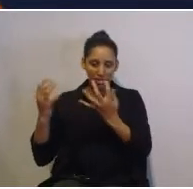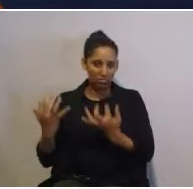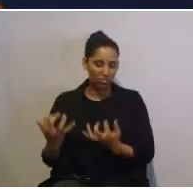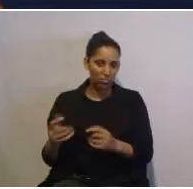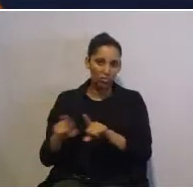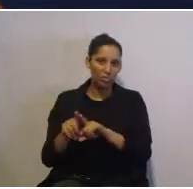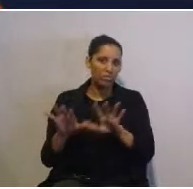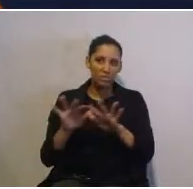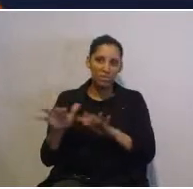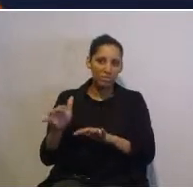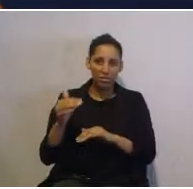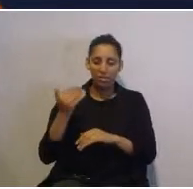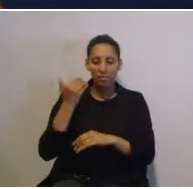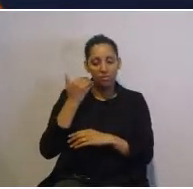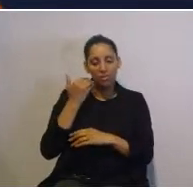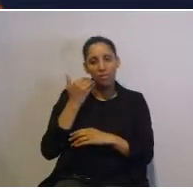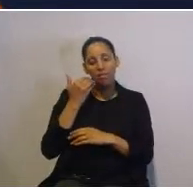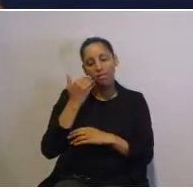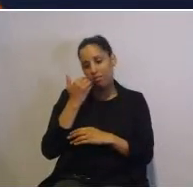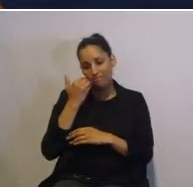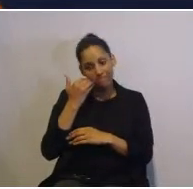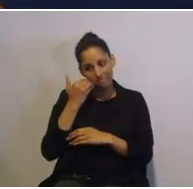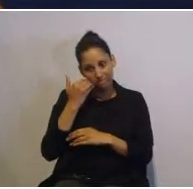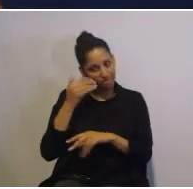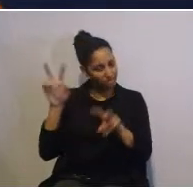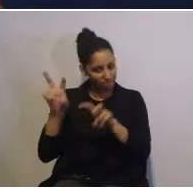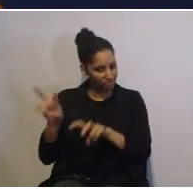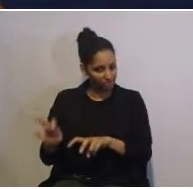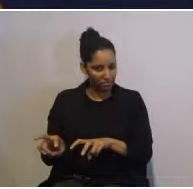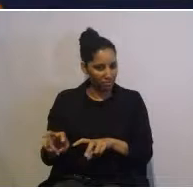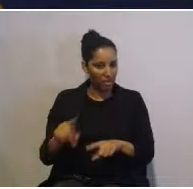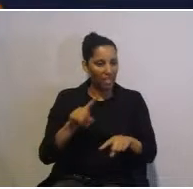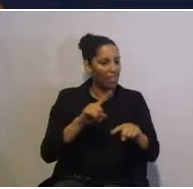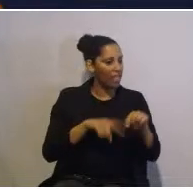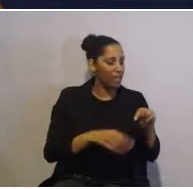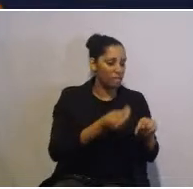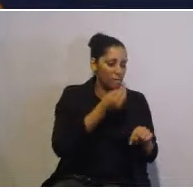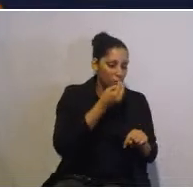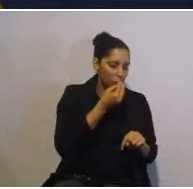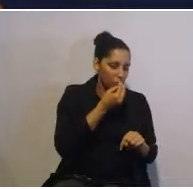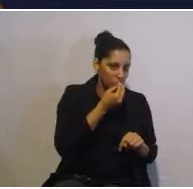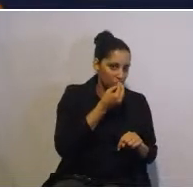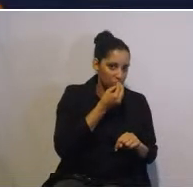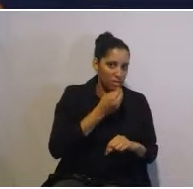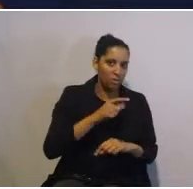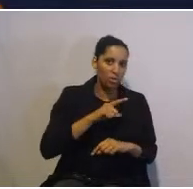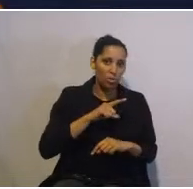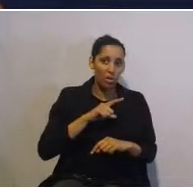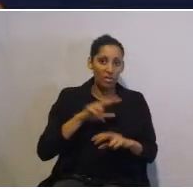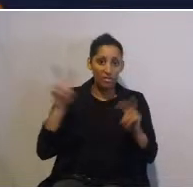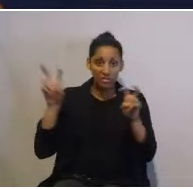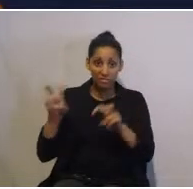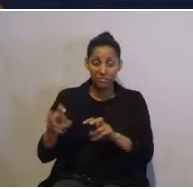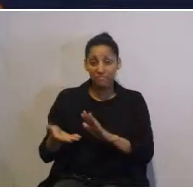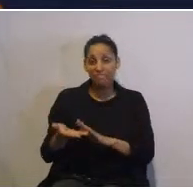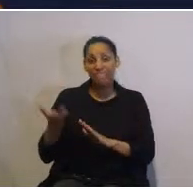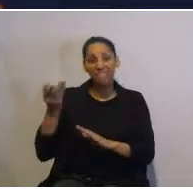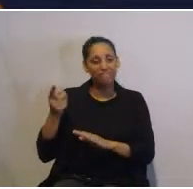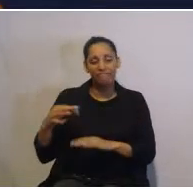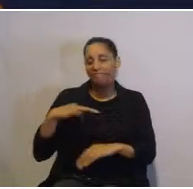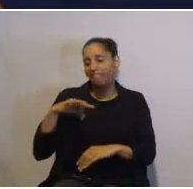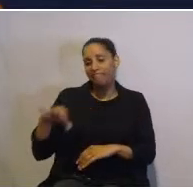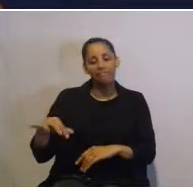would rather go without electricity than not buying food. The cost of electricity has been